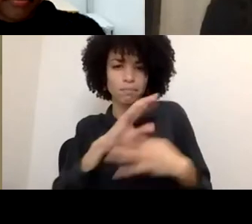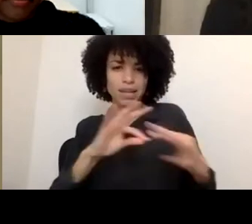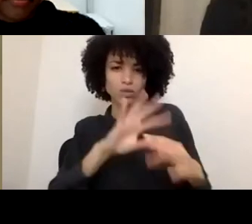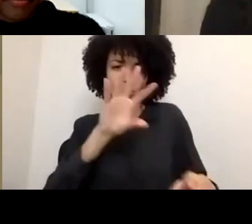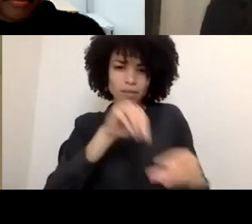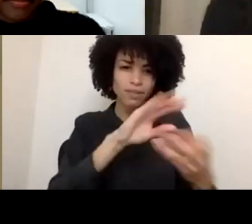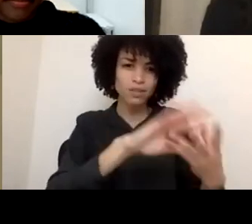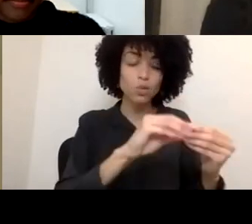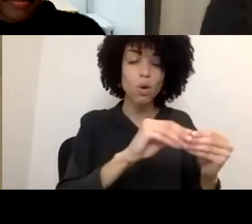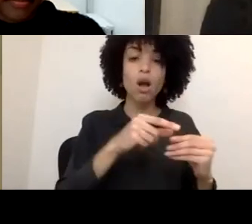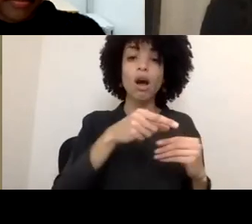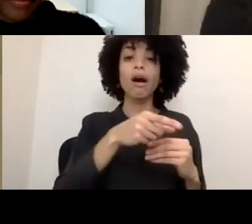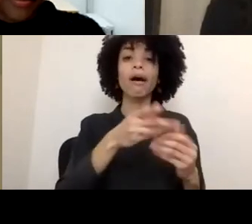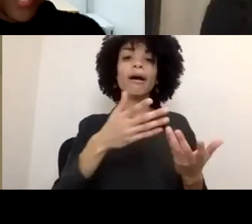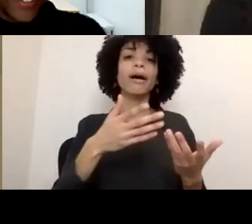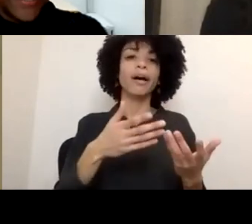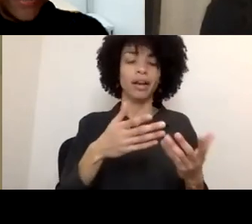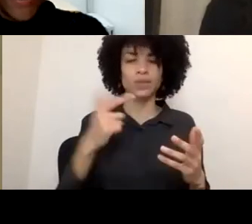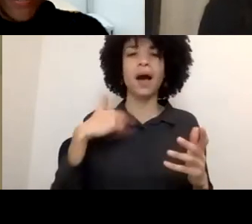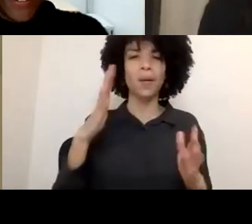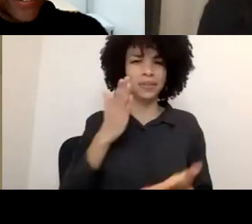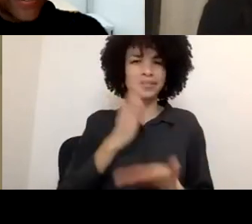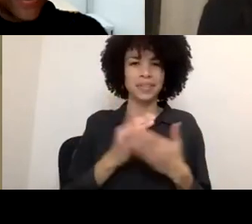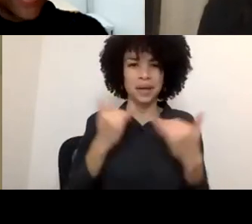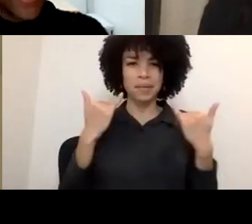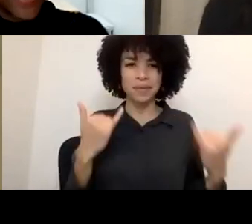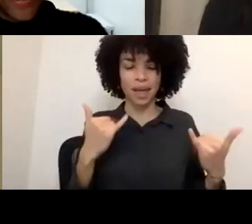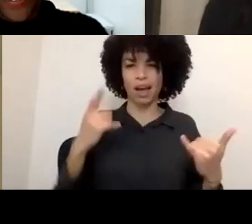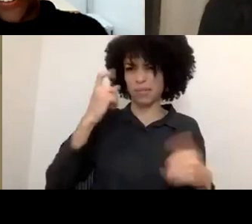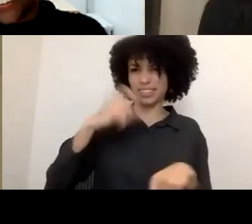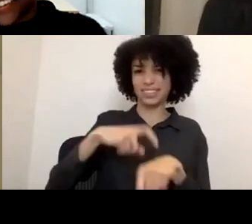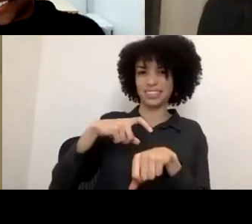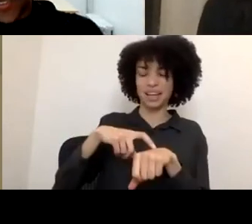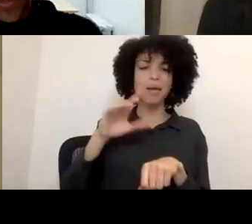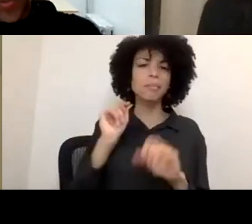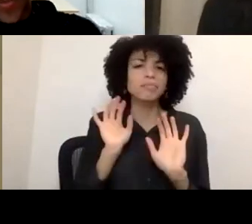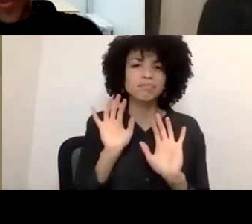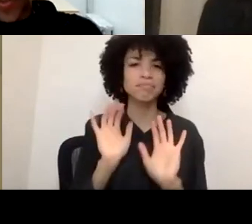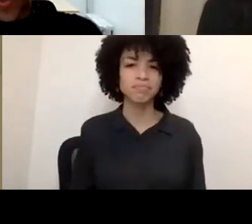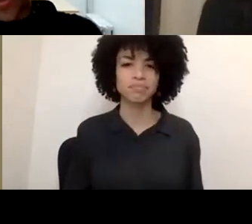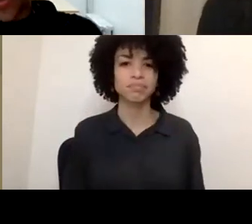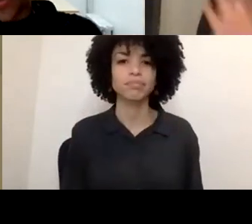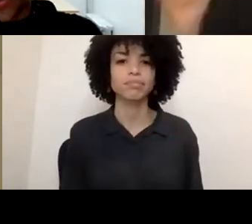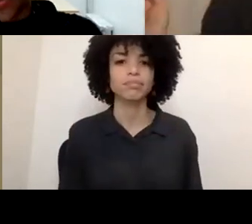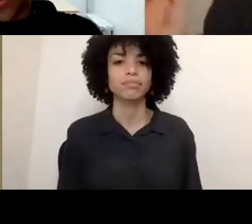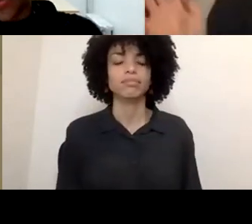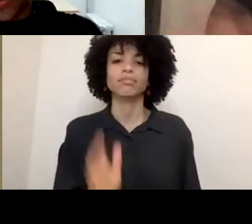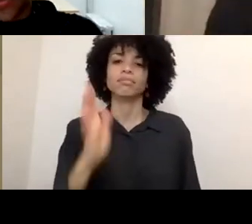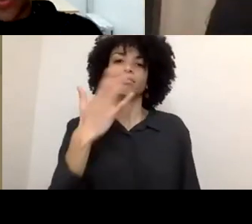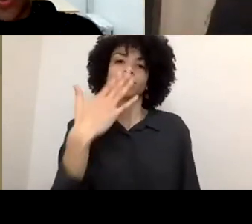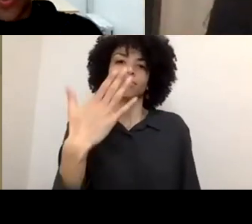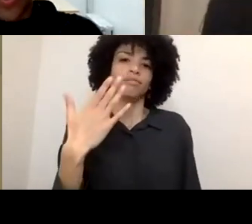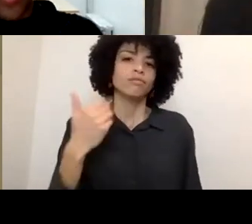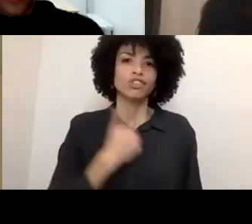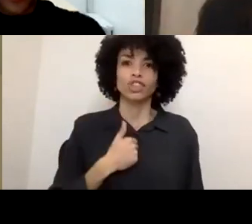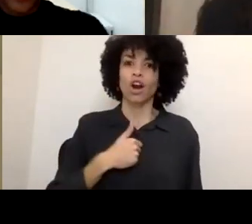I'm going to stop here because I know I just want to, for the sake of time, but that's, yeah. Thank you. And again, apologies that the intro took